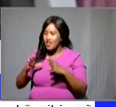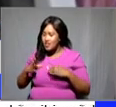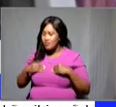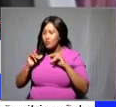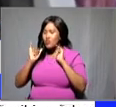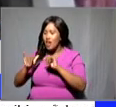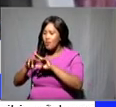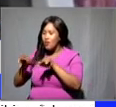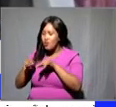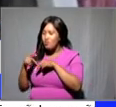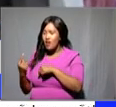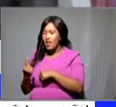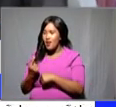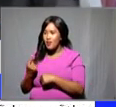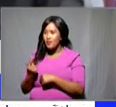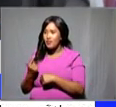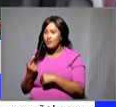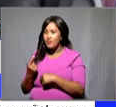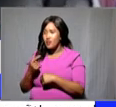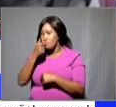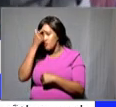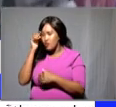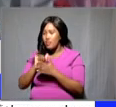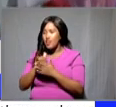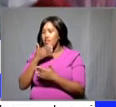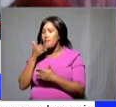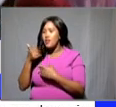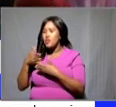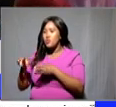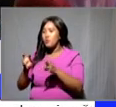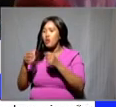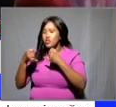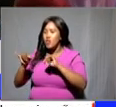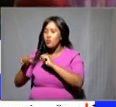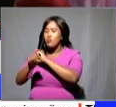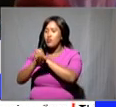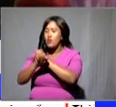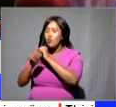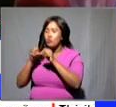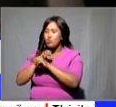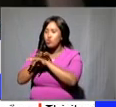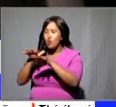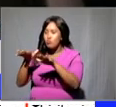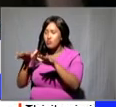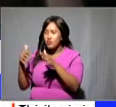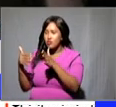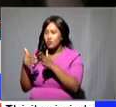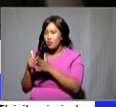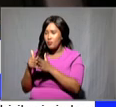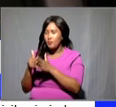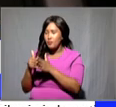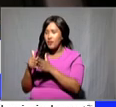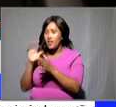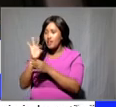other people that's the best way that todogo no wo tungigiriria gutheremia virus ino and that we can protect the most